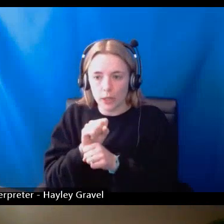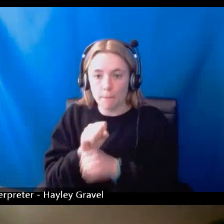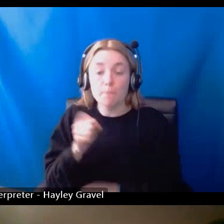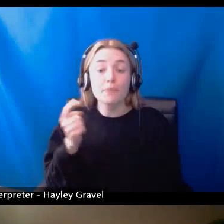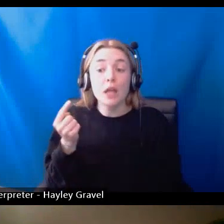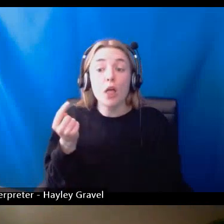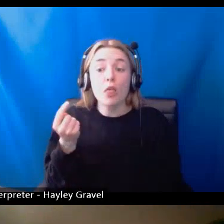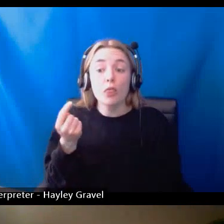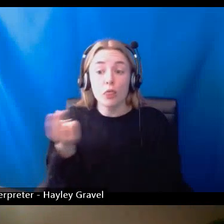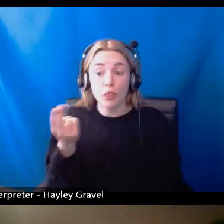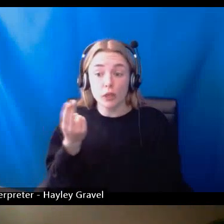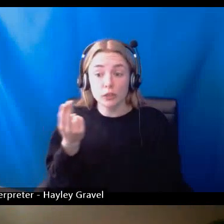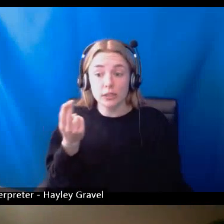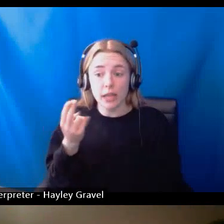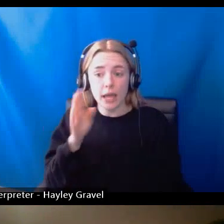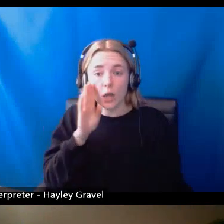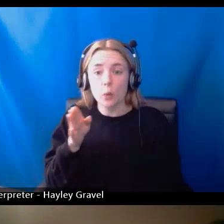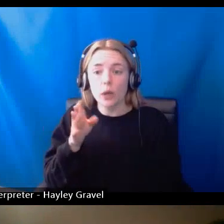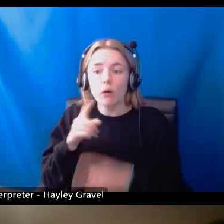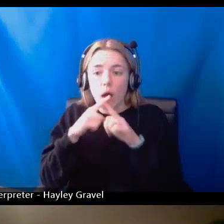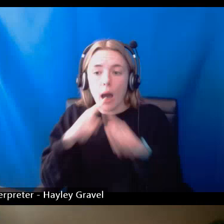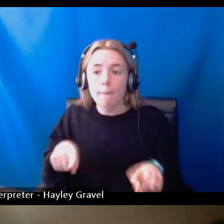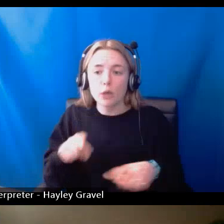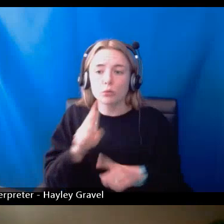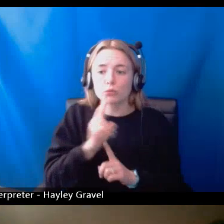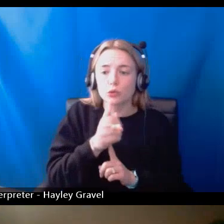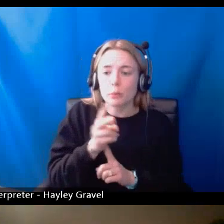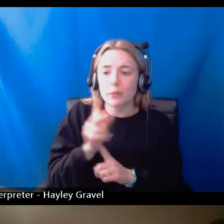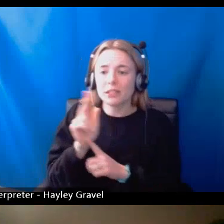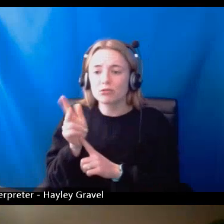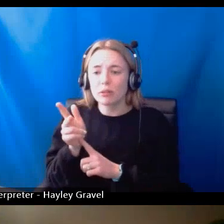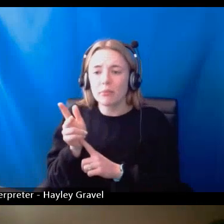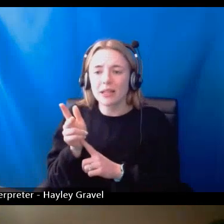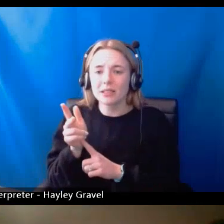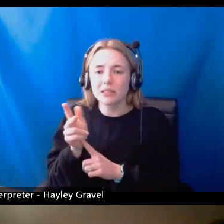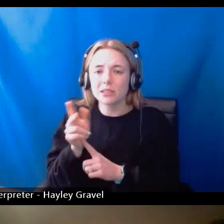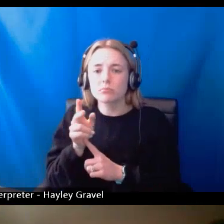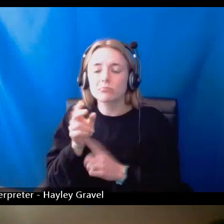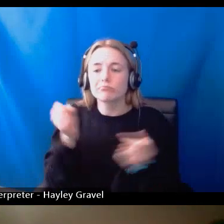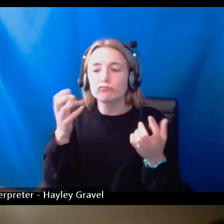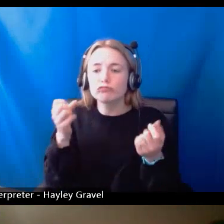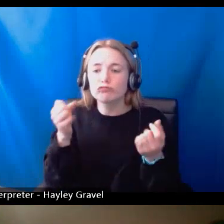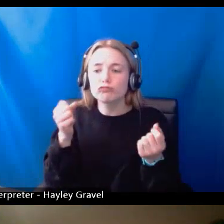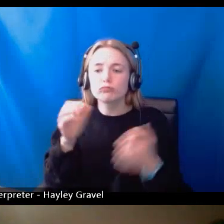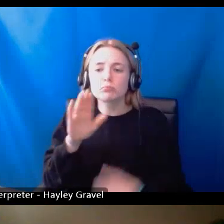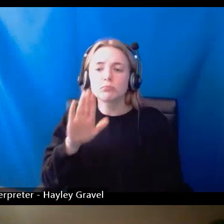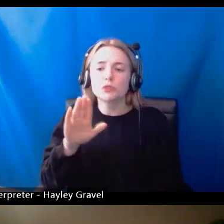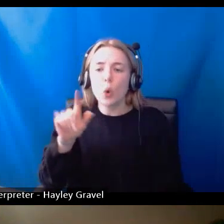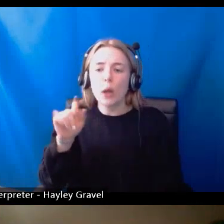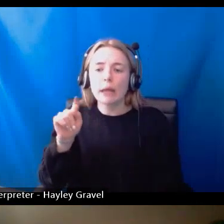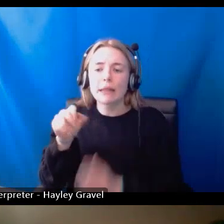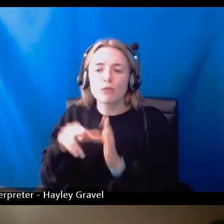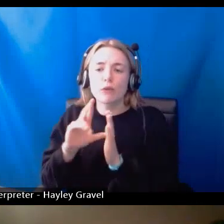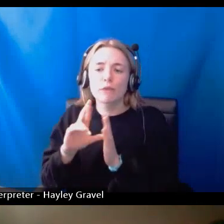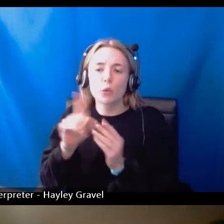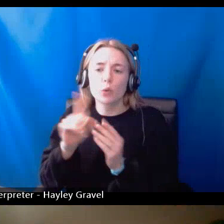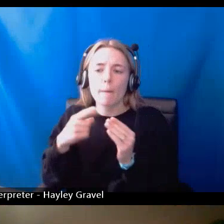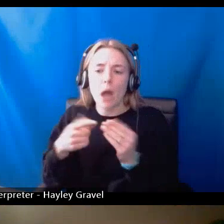you're gonna give maybe 2 or 3 minutes of kind of what your lit review is about, what you found. Okay, that's our Thursday